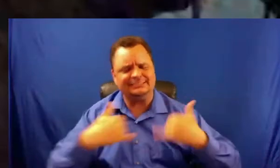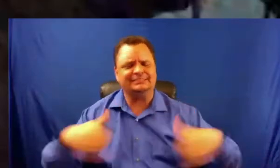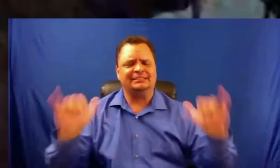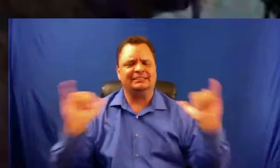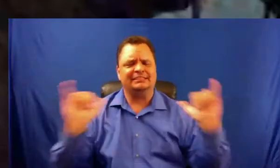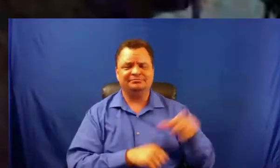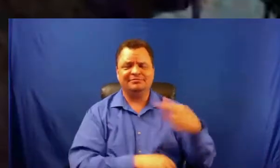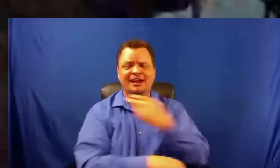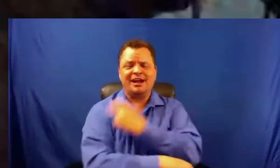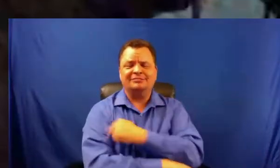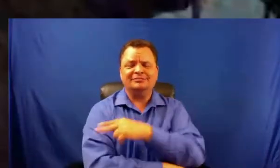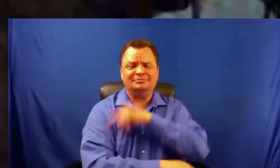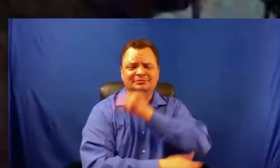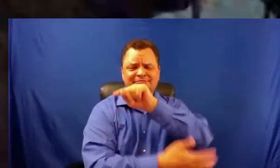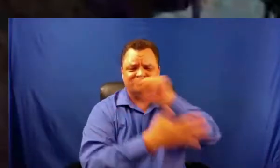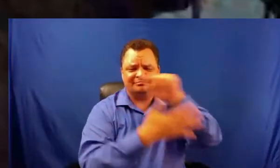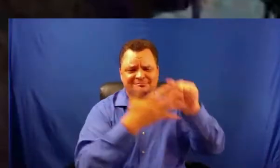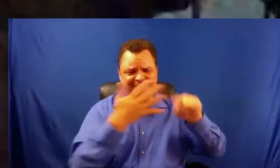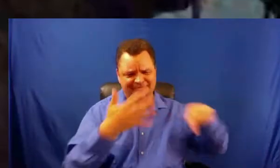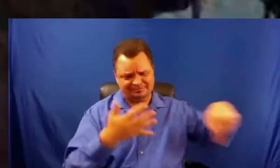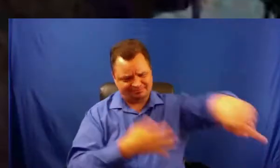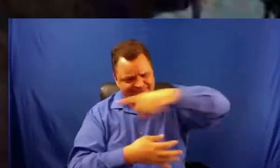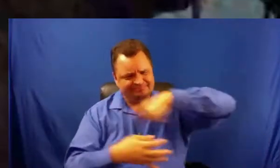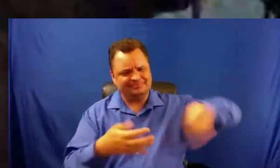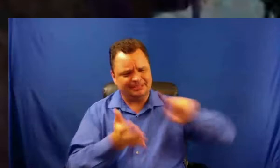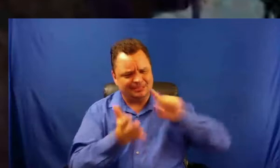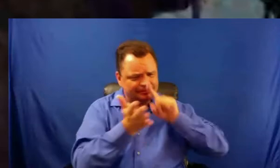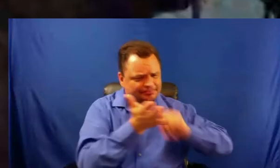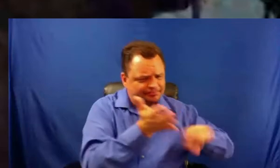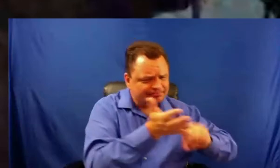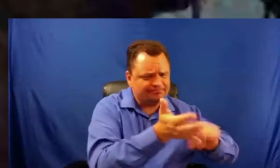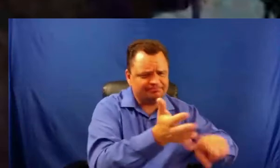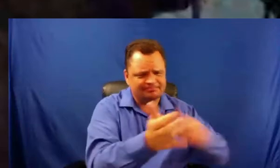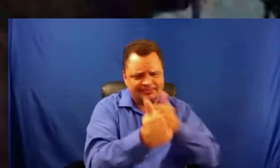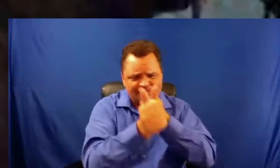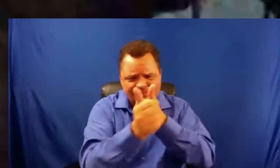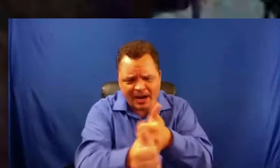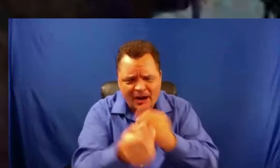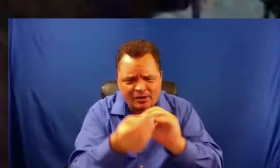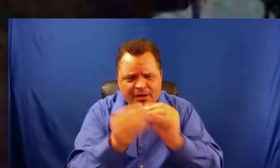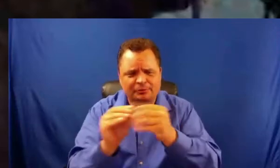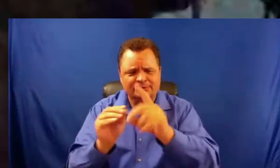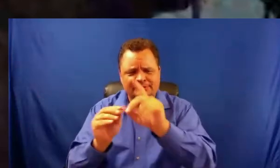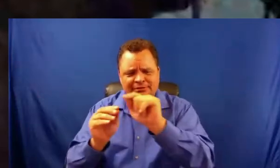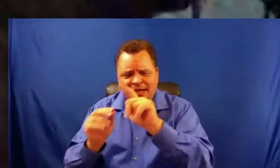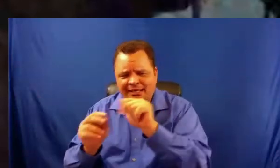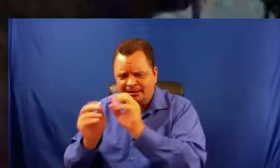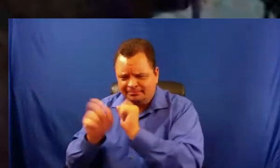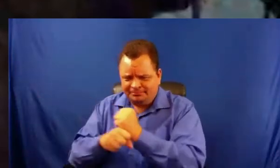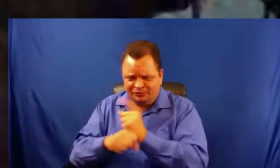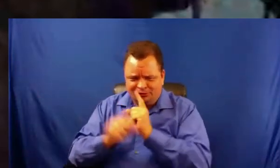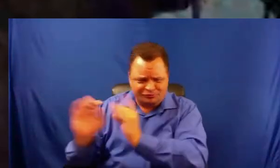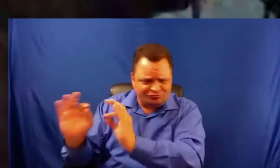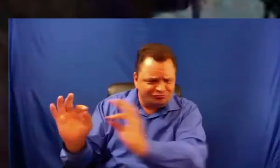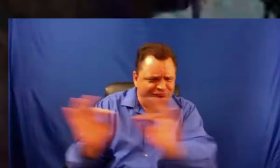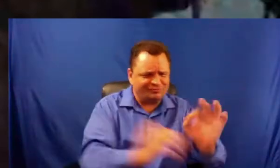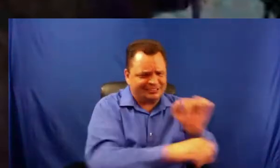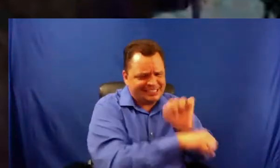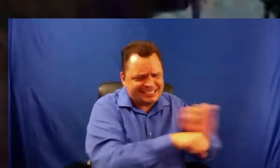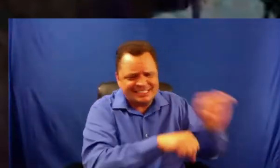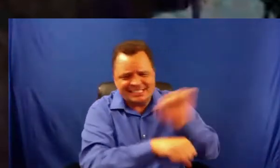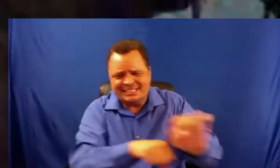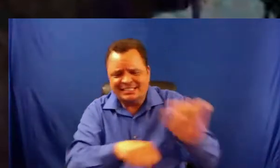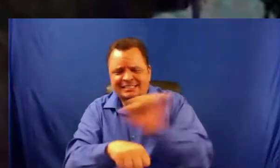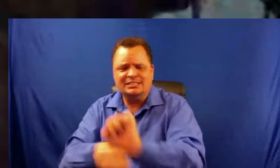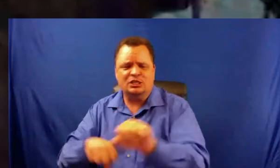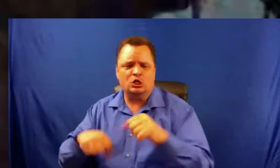our case investigations, and they're on the front lines. Whether that's been seeing that or not,